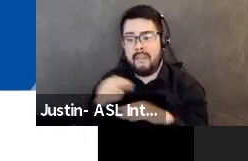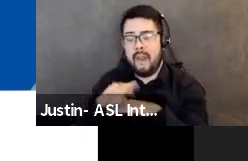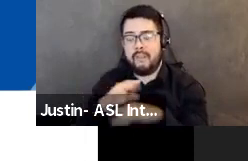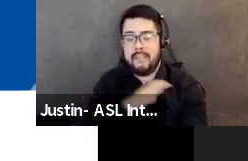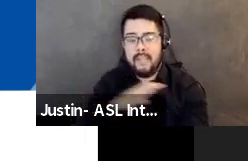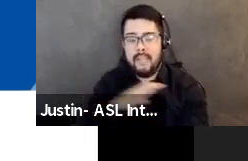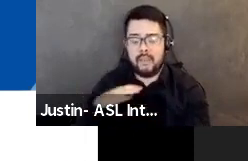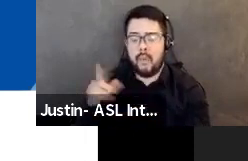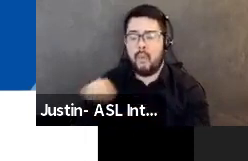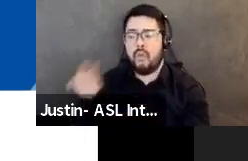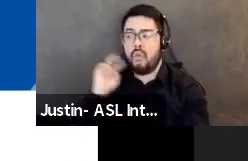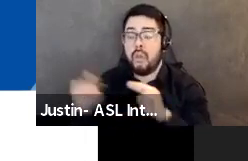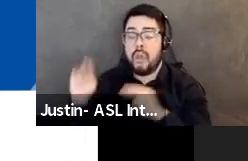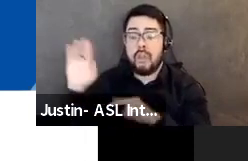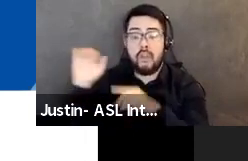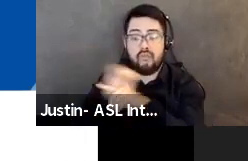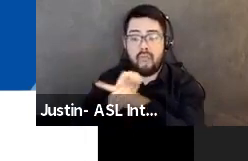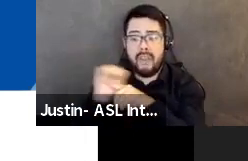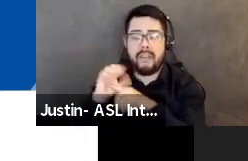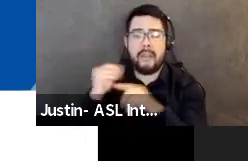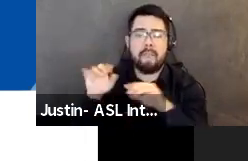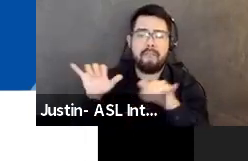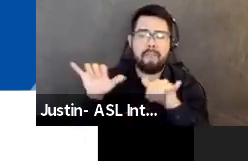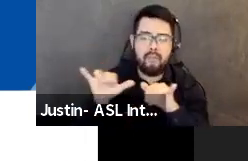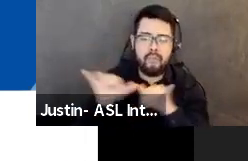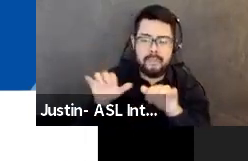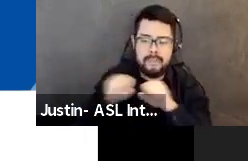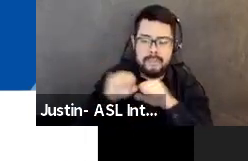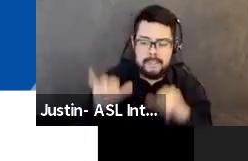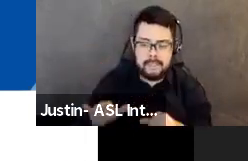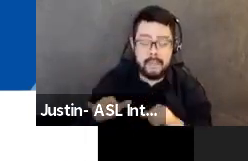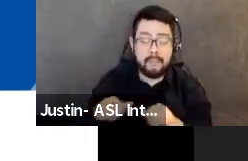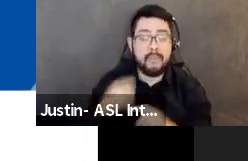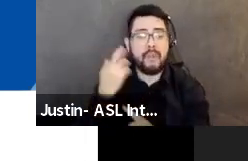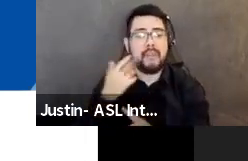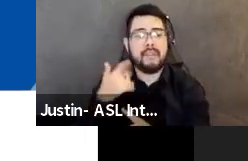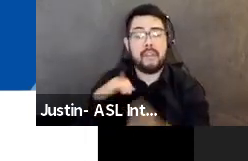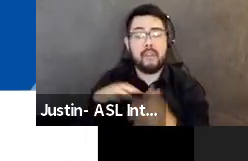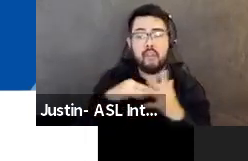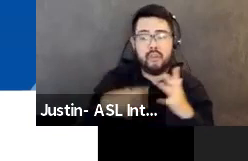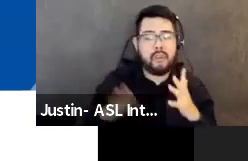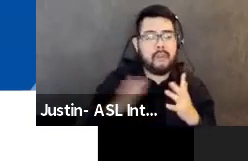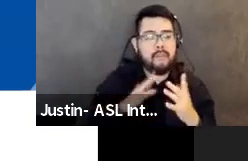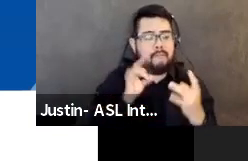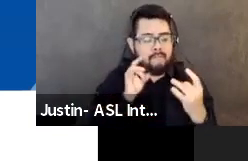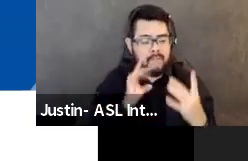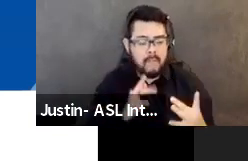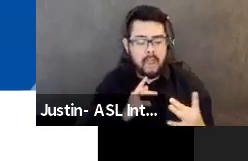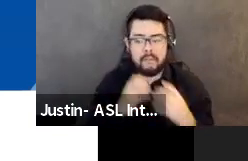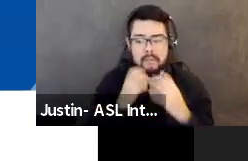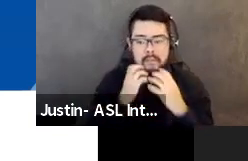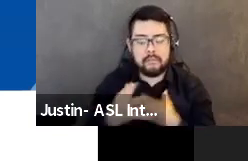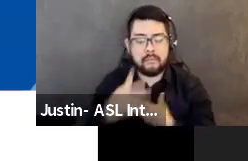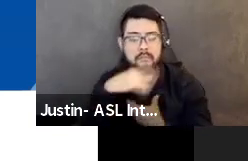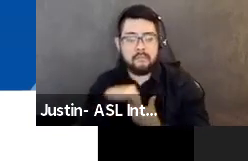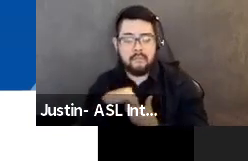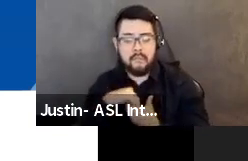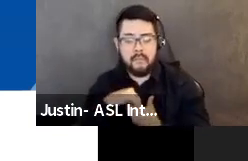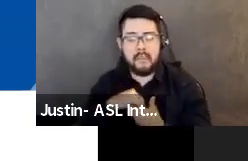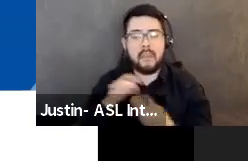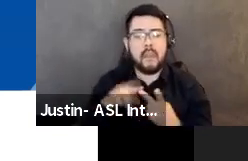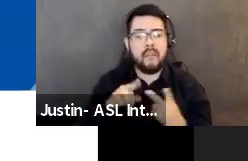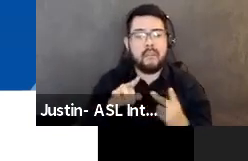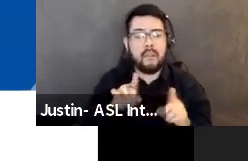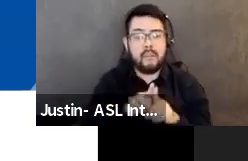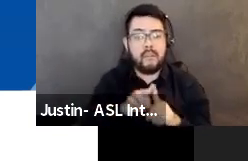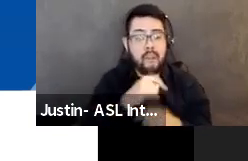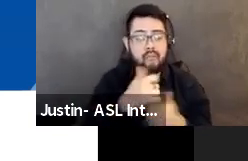system that will help ensure that student voice is a part of everything we do to hold us accountable in